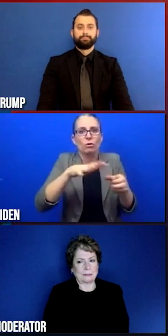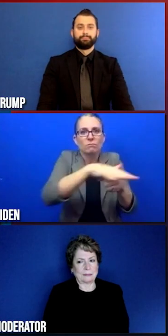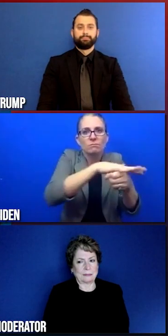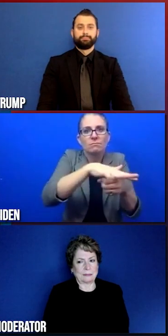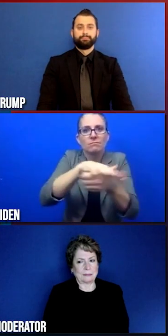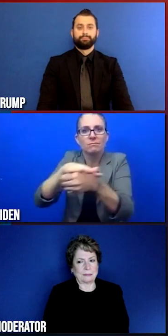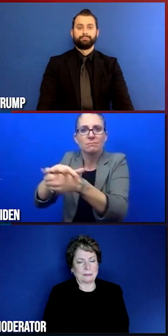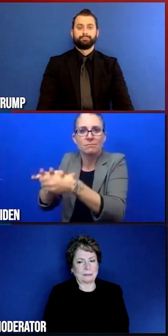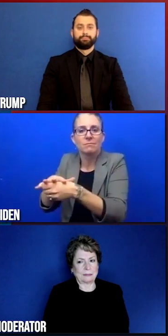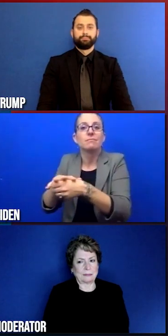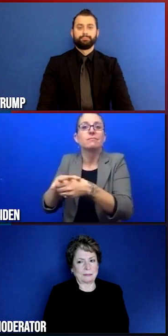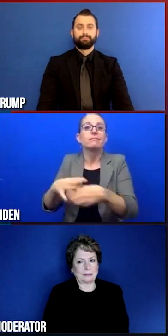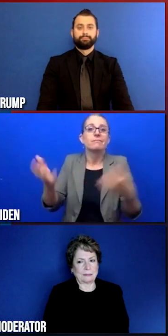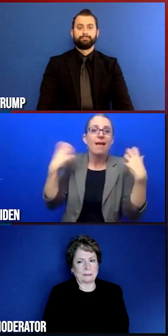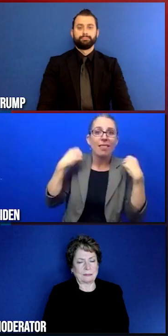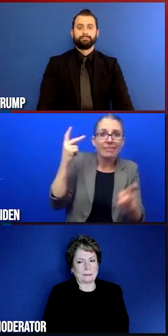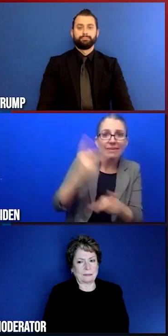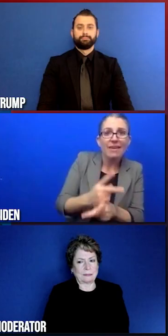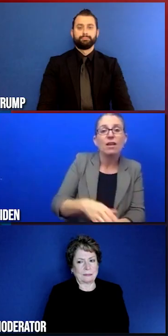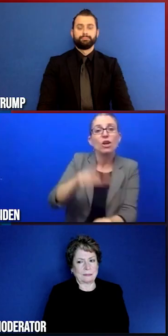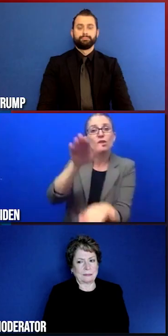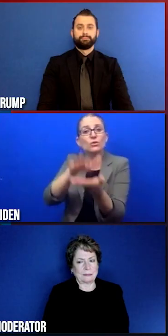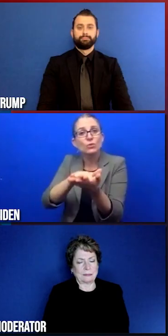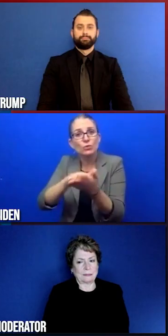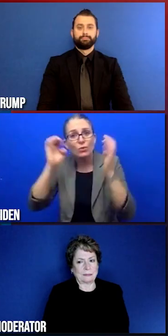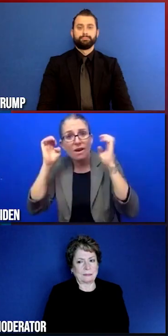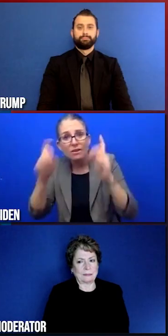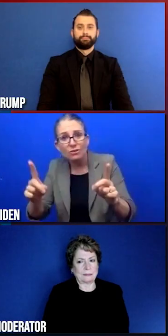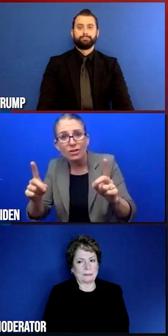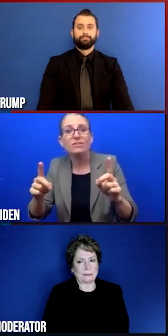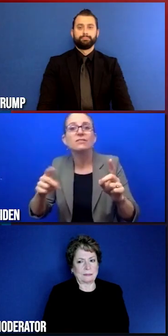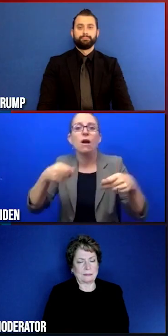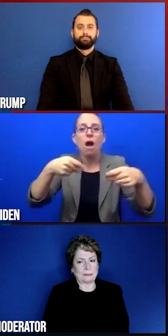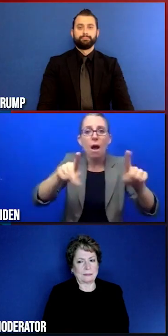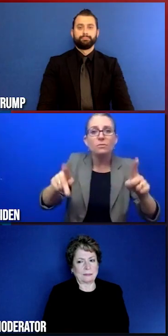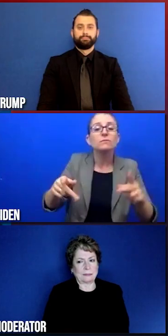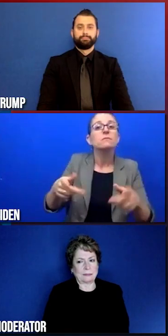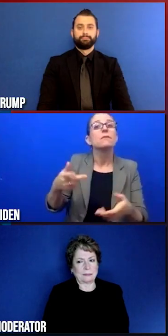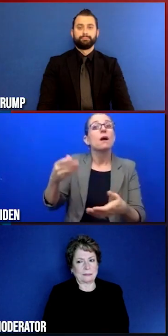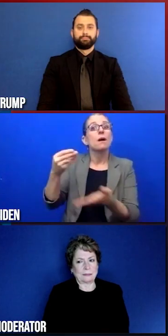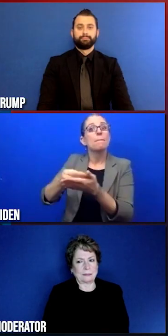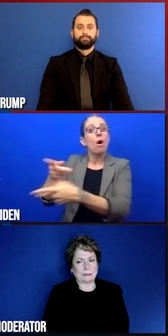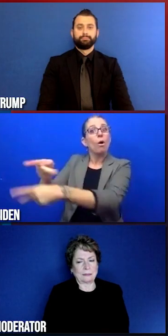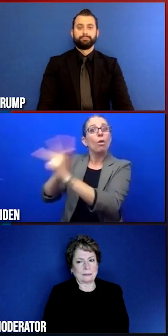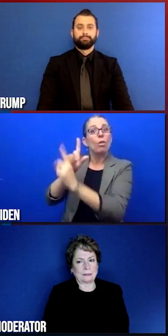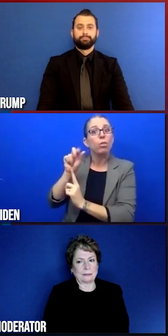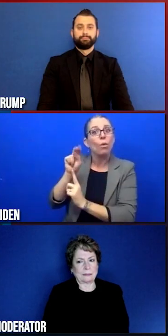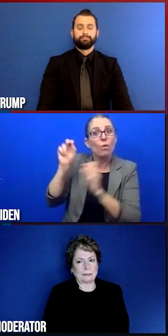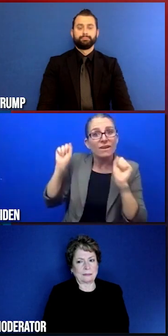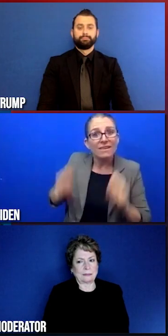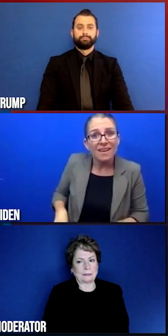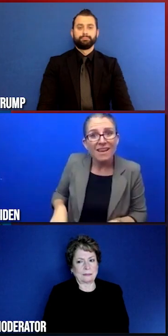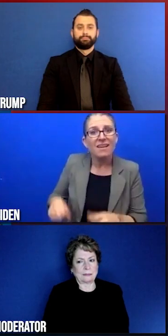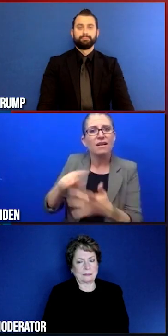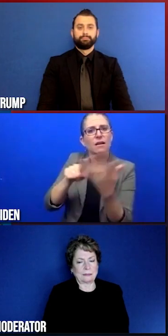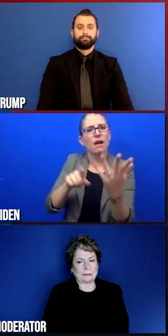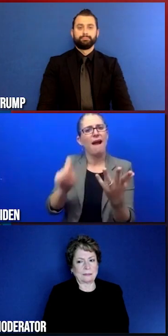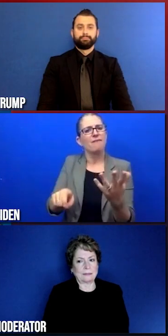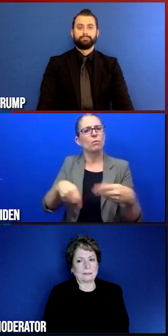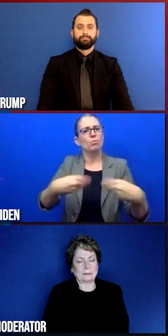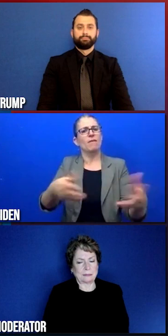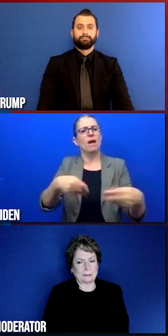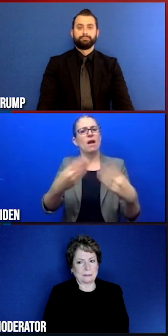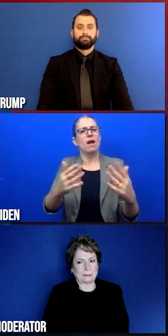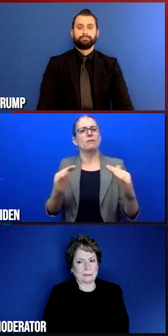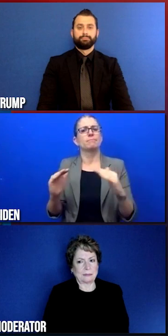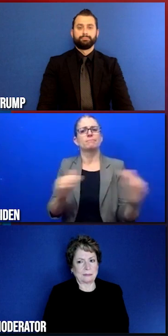borrow money to start businesses. All the things we can do, and I've laid out a clear plan as to how to do those things, just to give